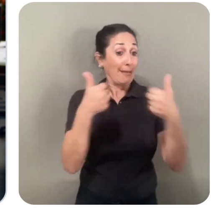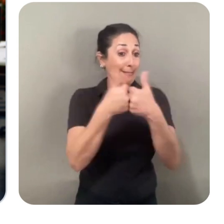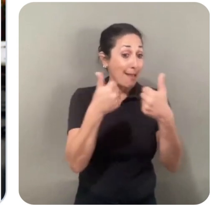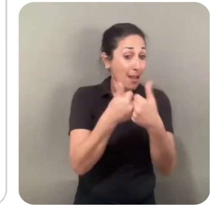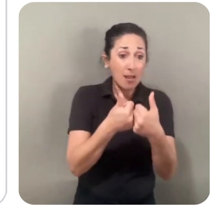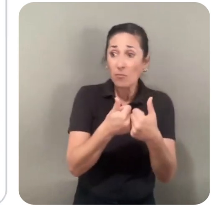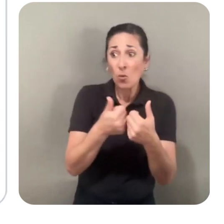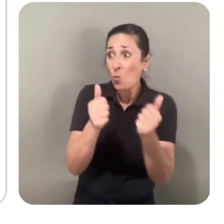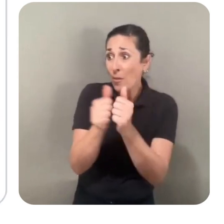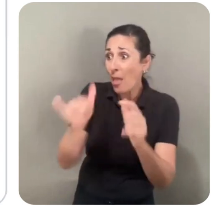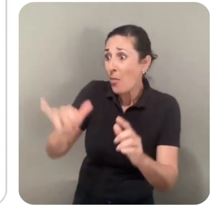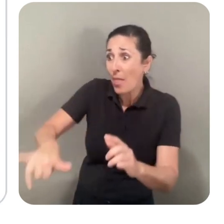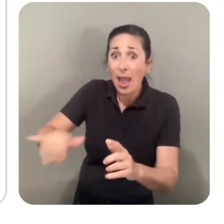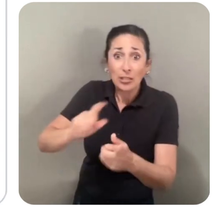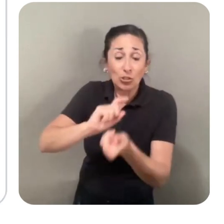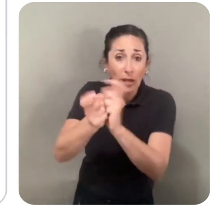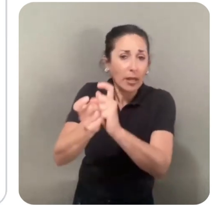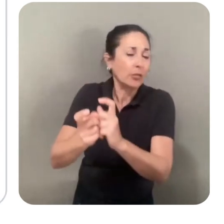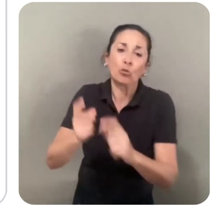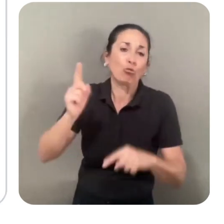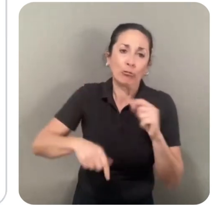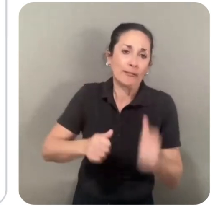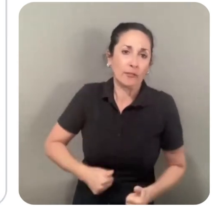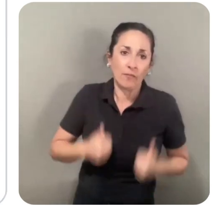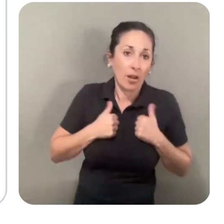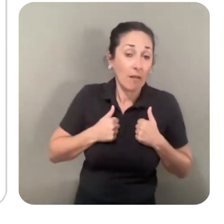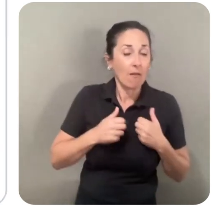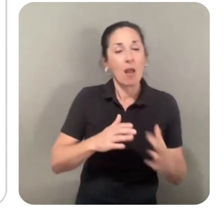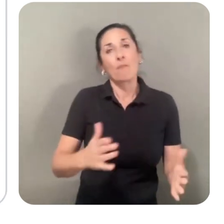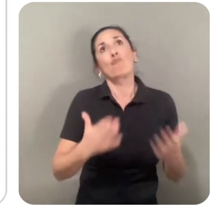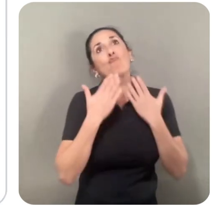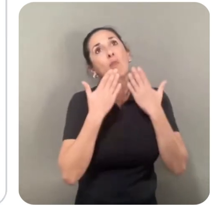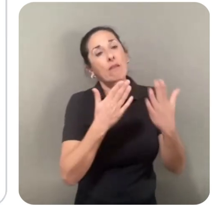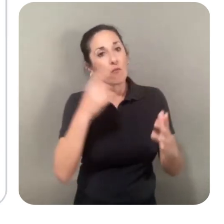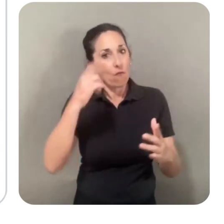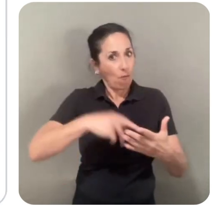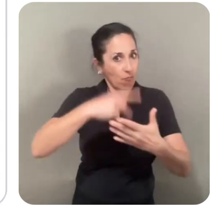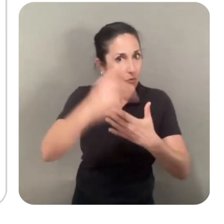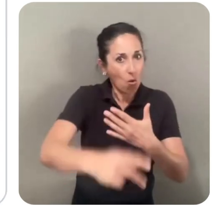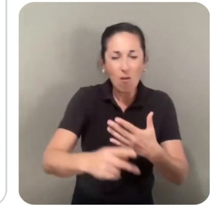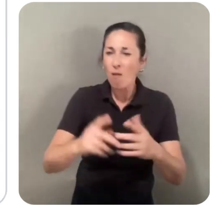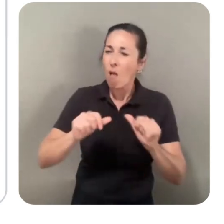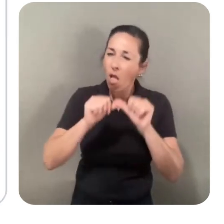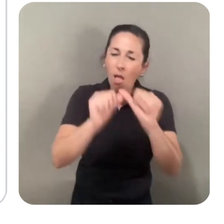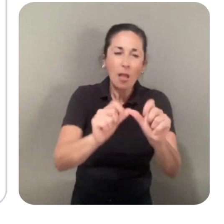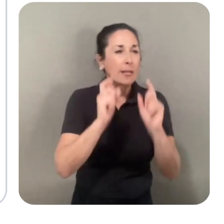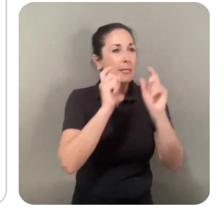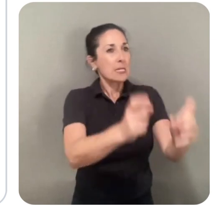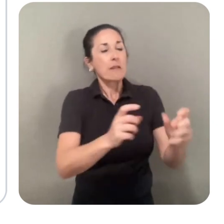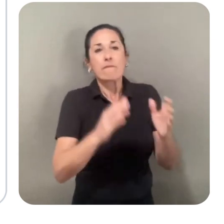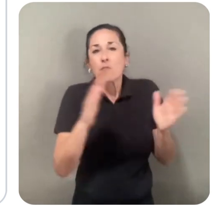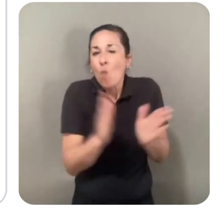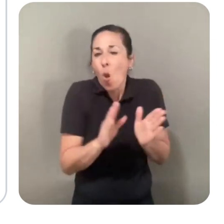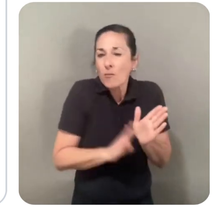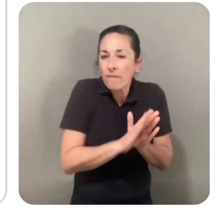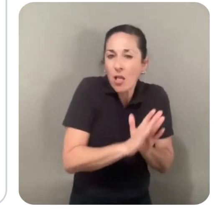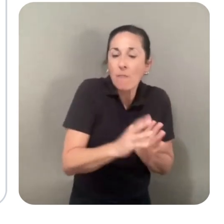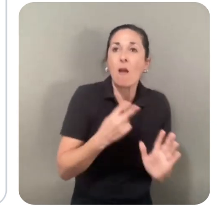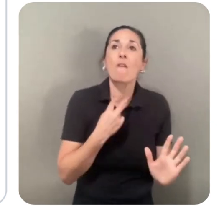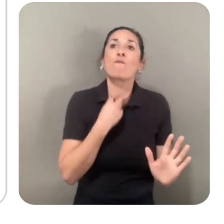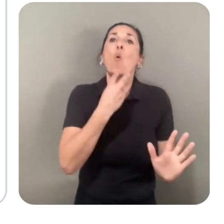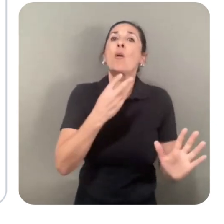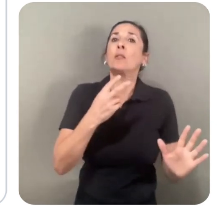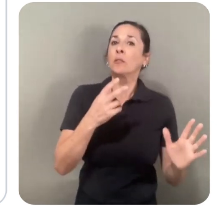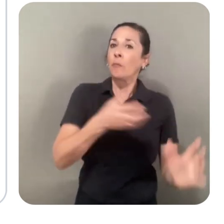change. And I am very grateful that the START program continues to give smaller developers a voice to influence the larger